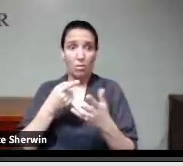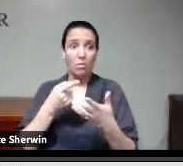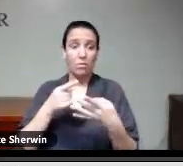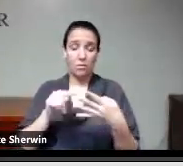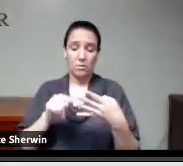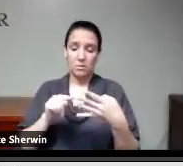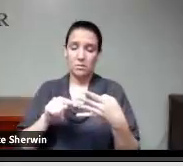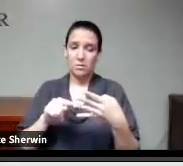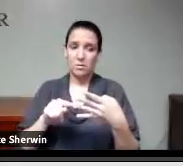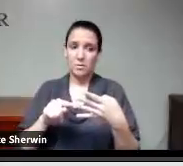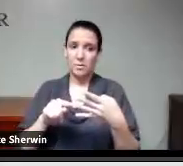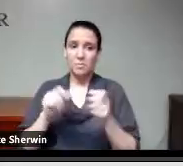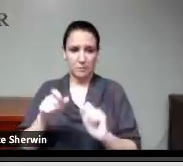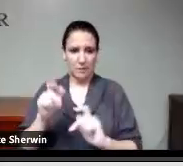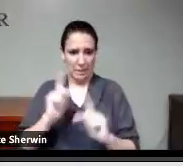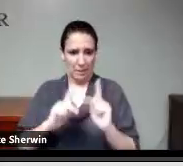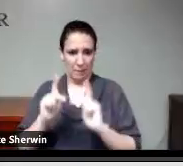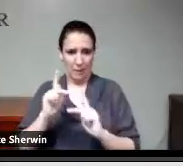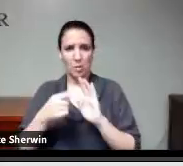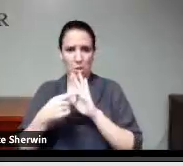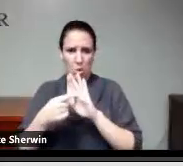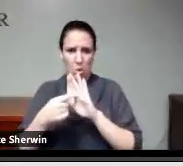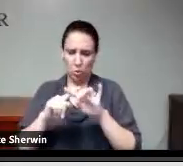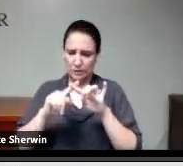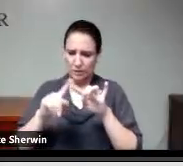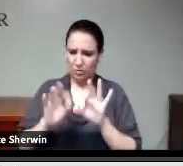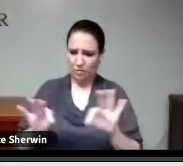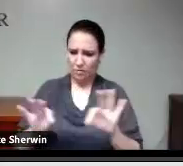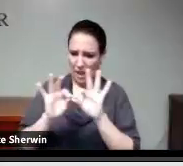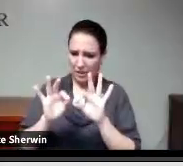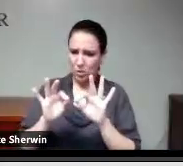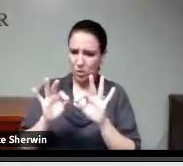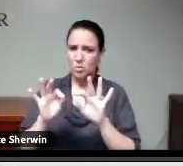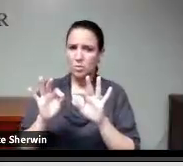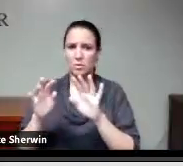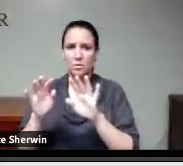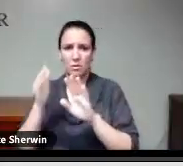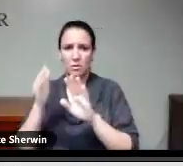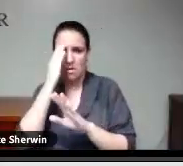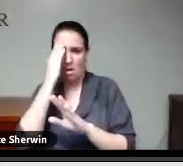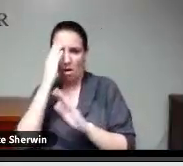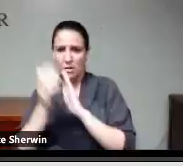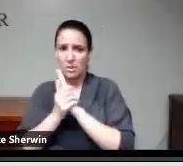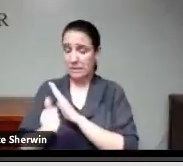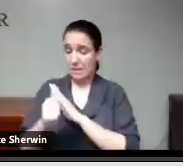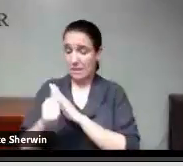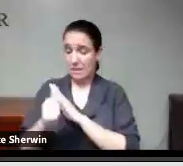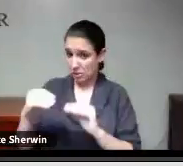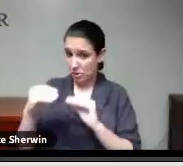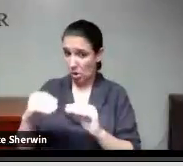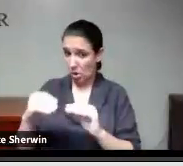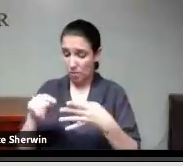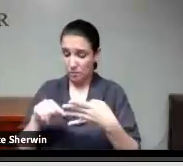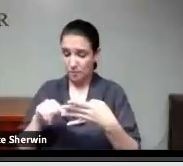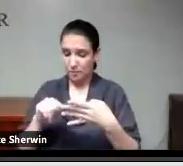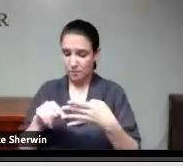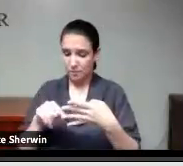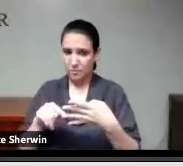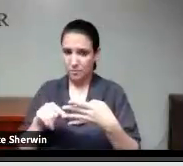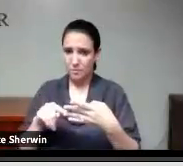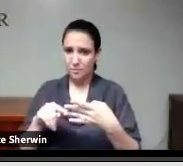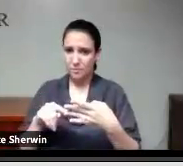Can participants demonstrate the values, knowledge, and skills taught in the course? This is level 3, and this is where